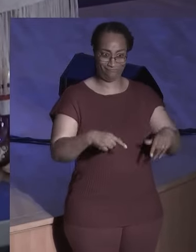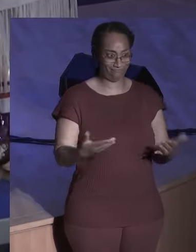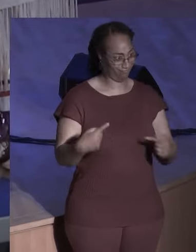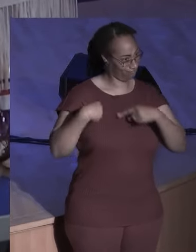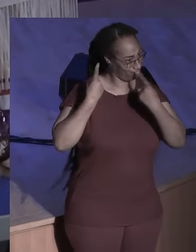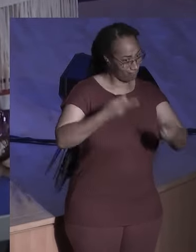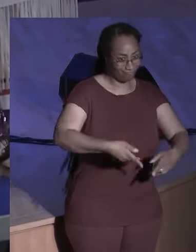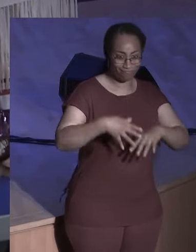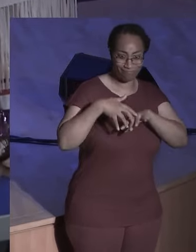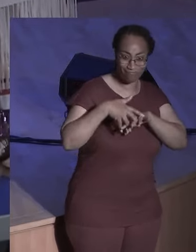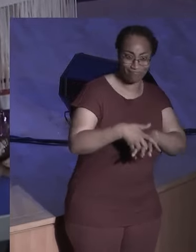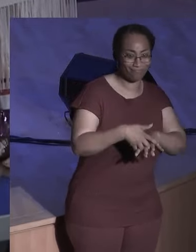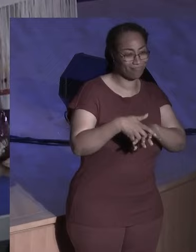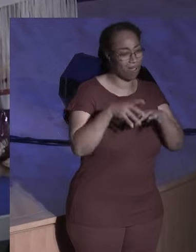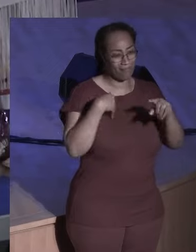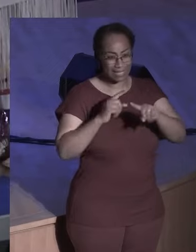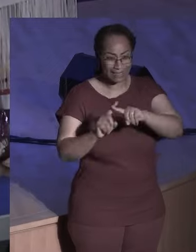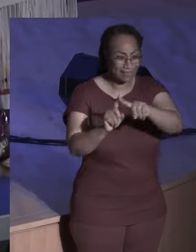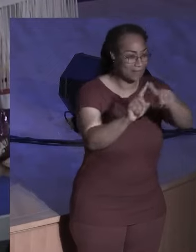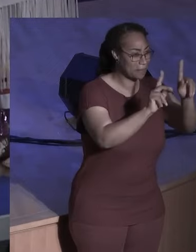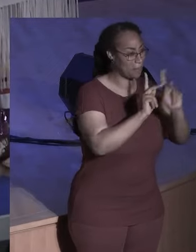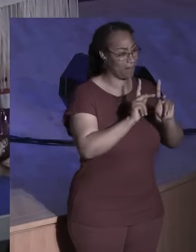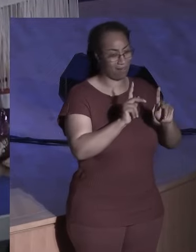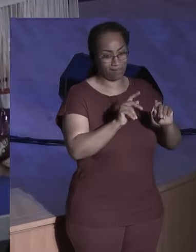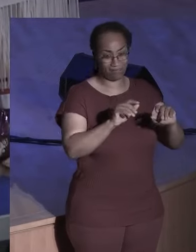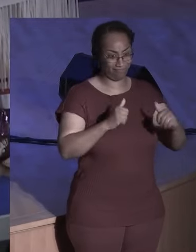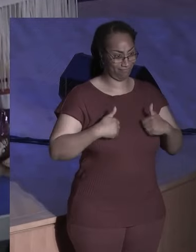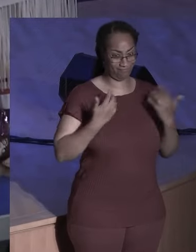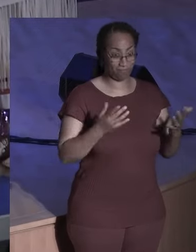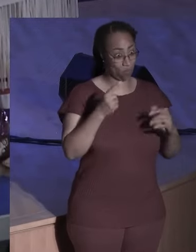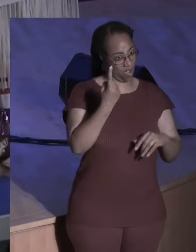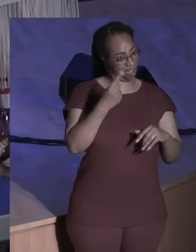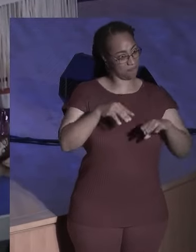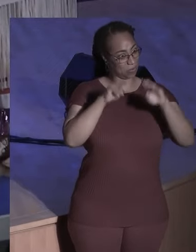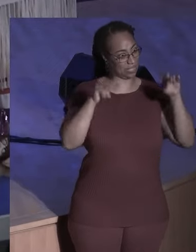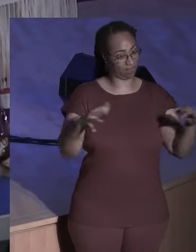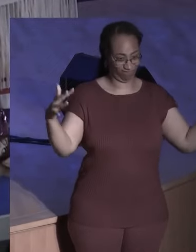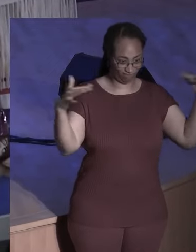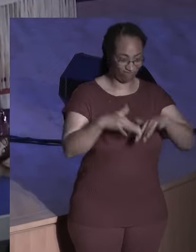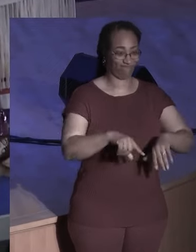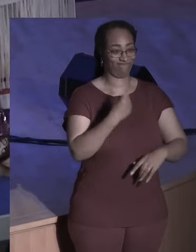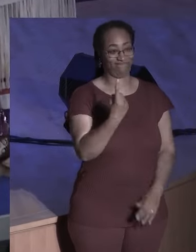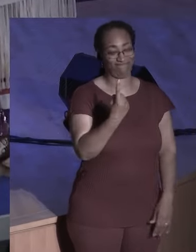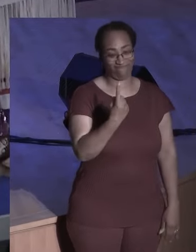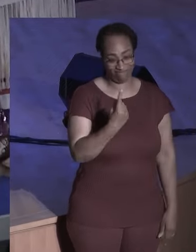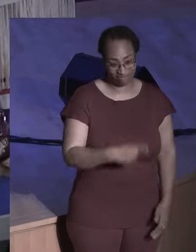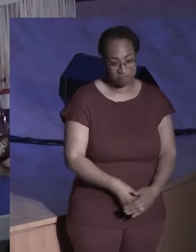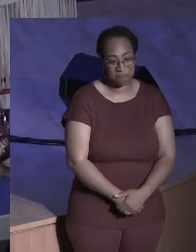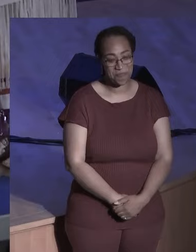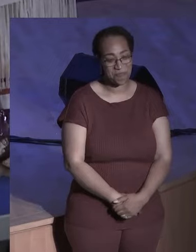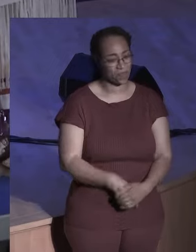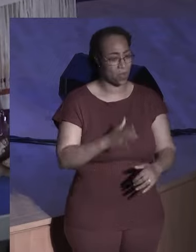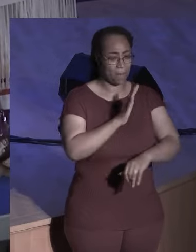Native people. Music is an important component that defines who we are as Native people. And so